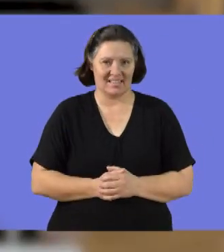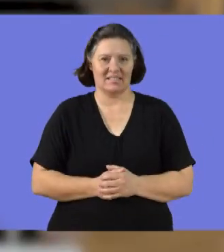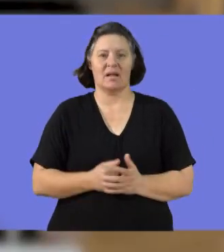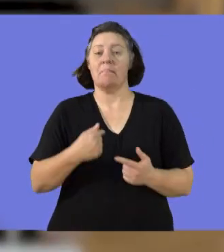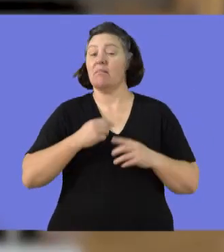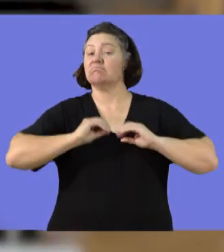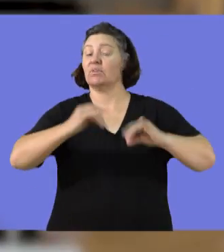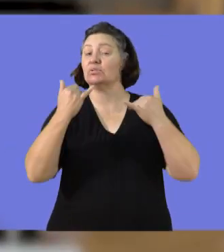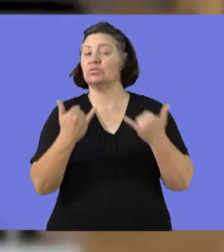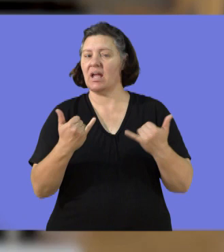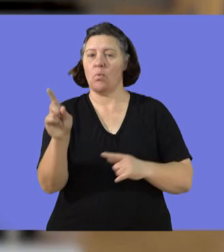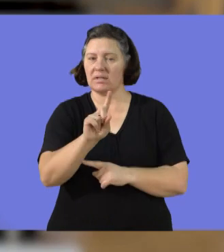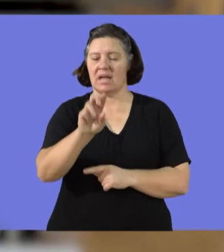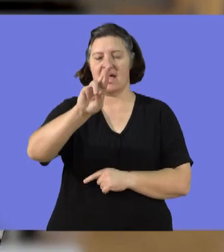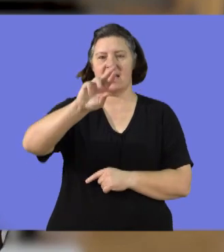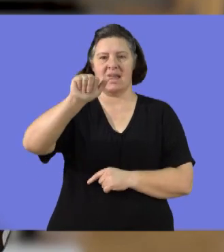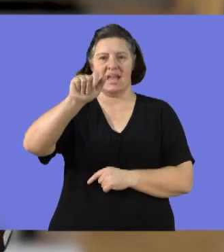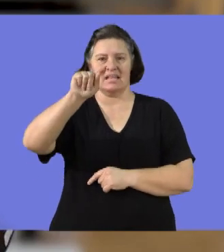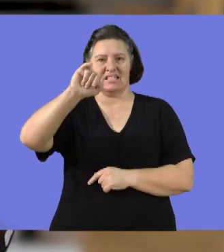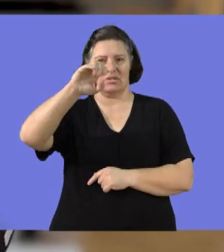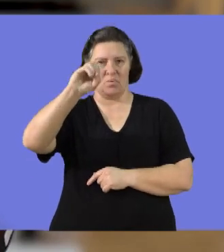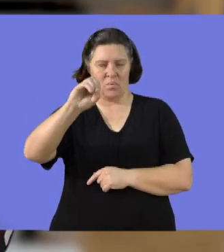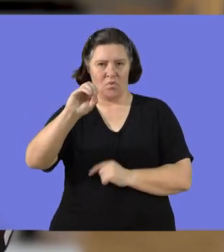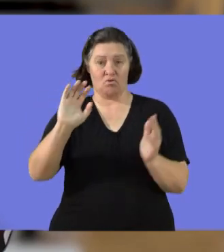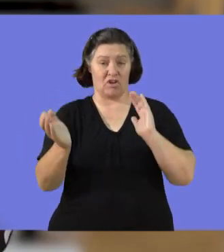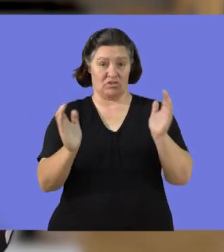learners. Our lesson for today is ratios.